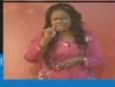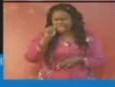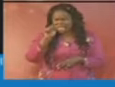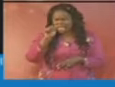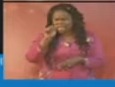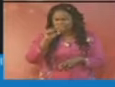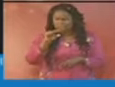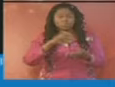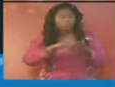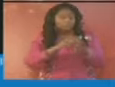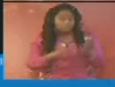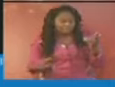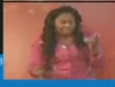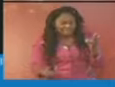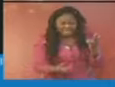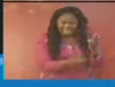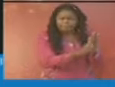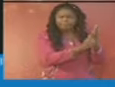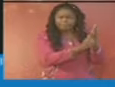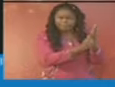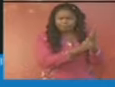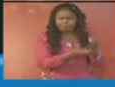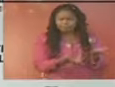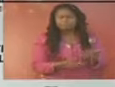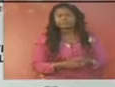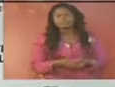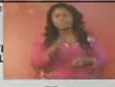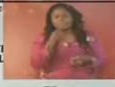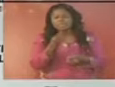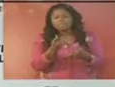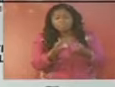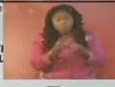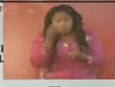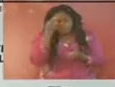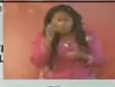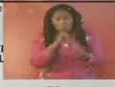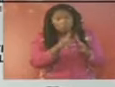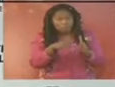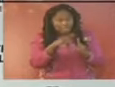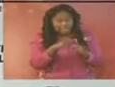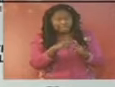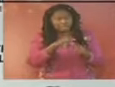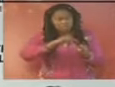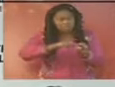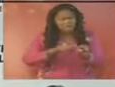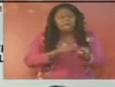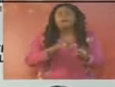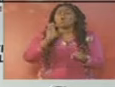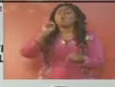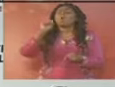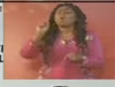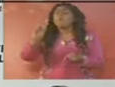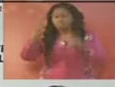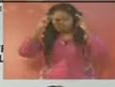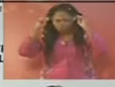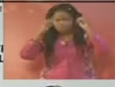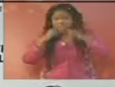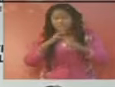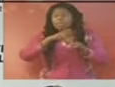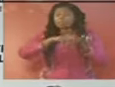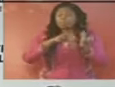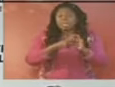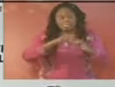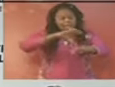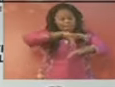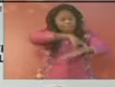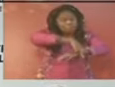it, or if it is going to be implemented. Oh, you mean the bracelets? Yes. Yes, okay, great.